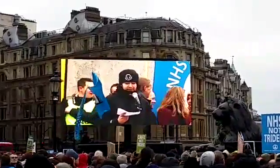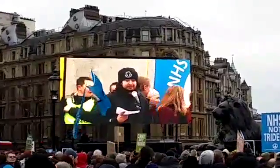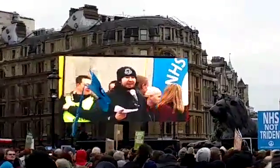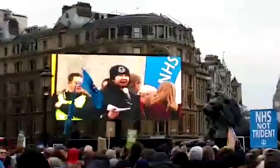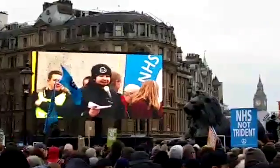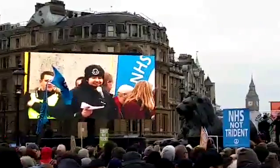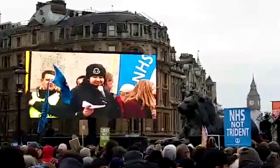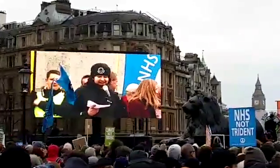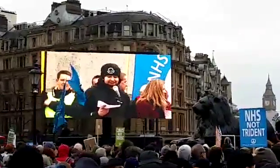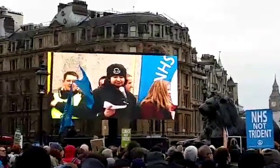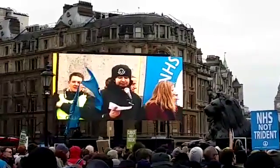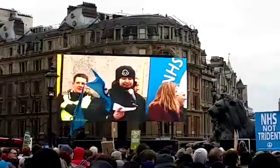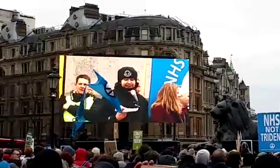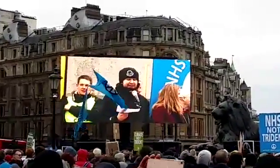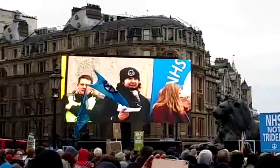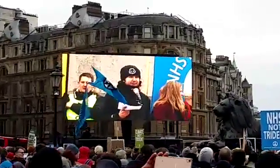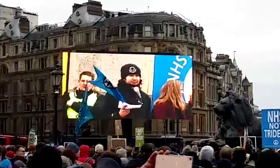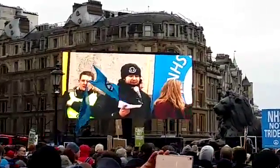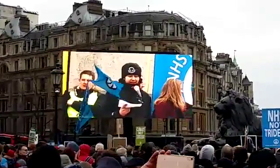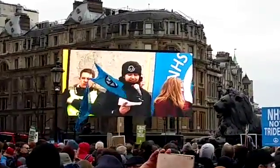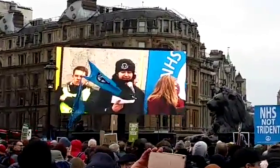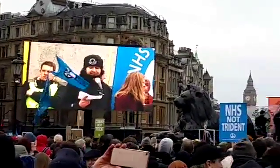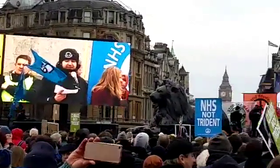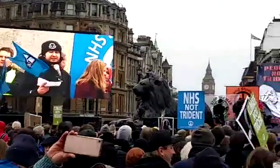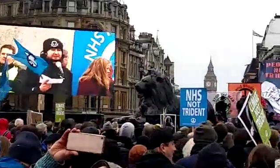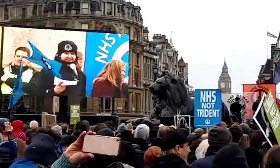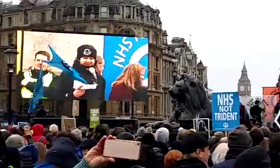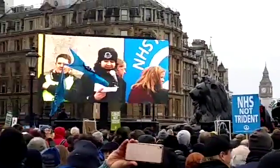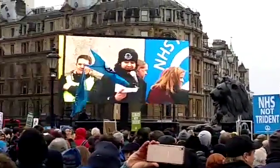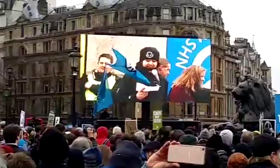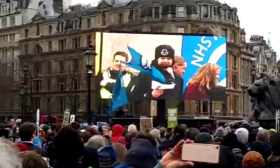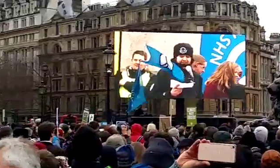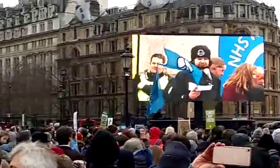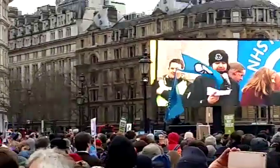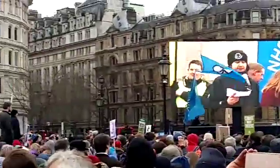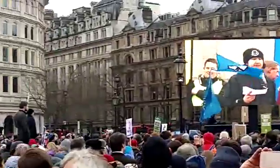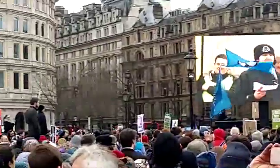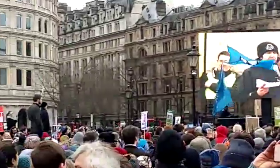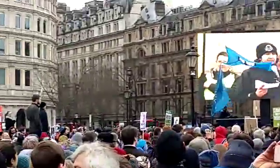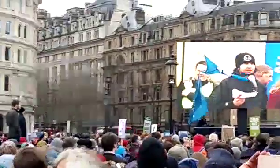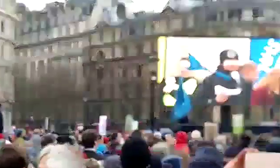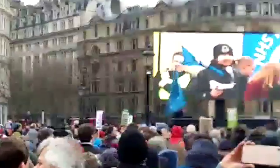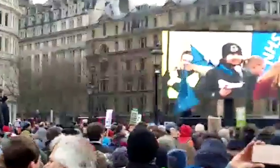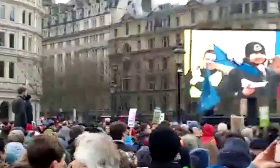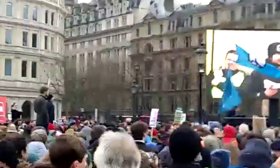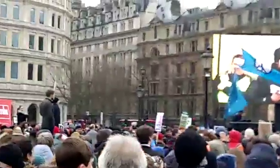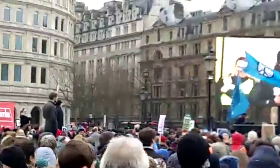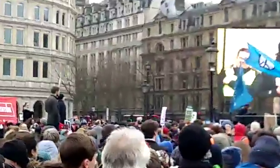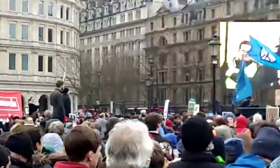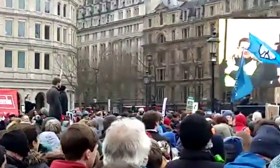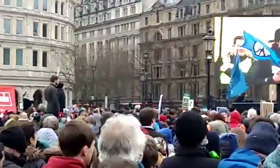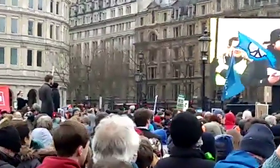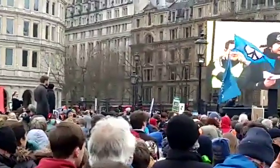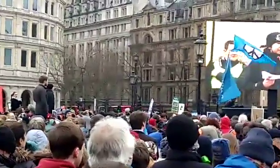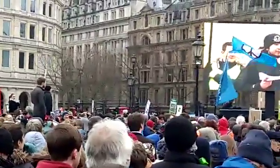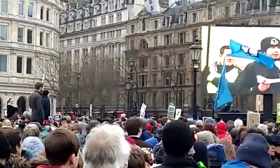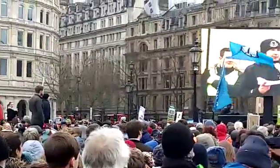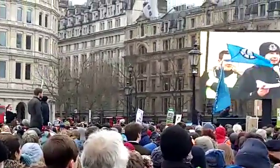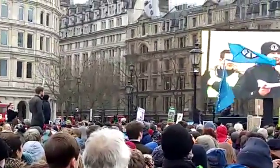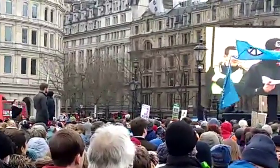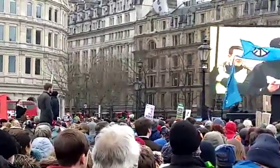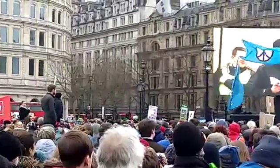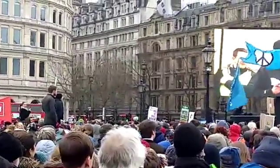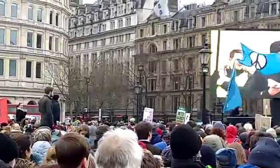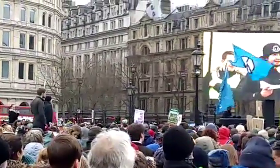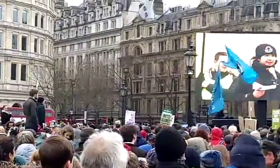more loans. And shamefully, this was done by using a statutory instrument to put it through a legislation committee